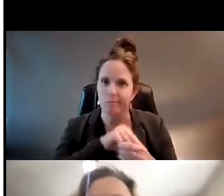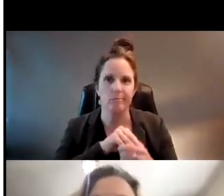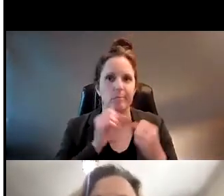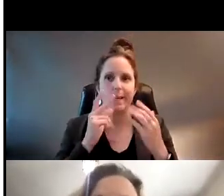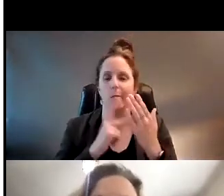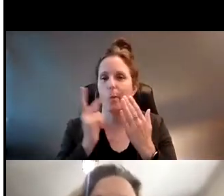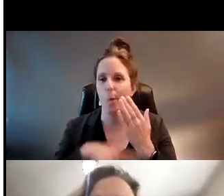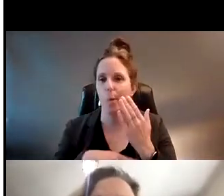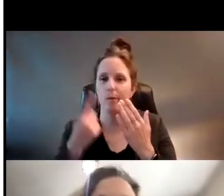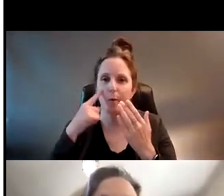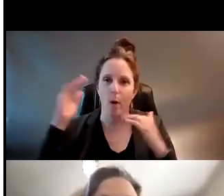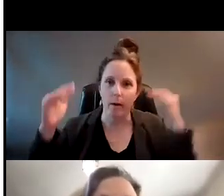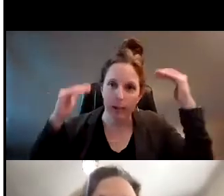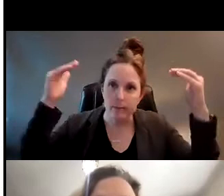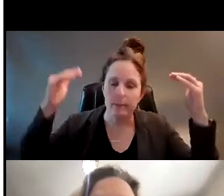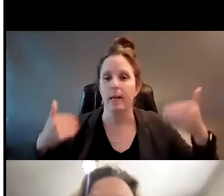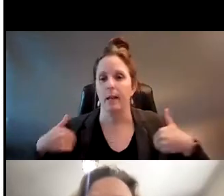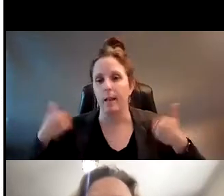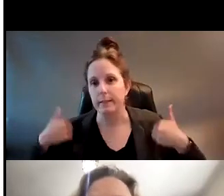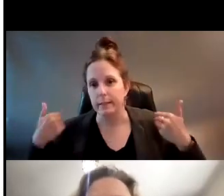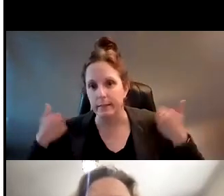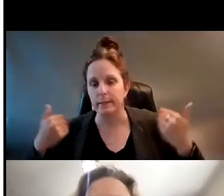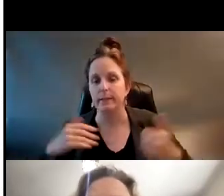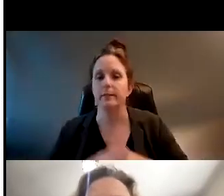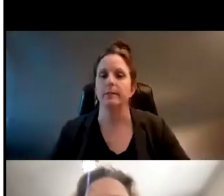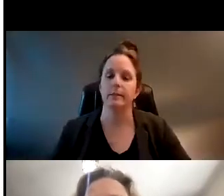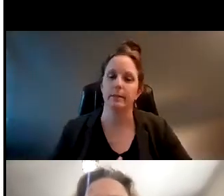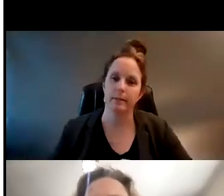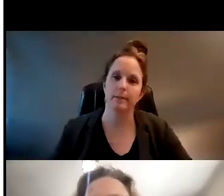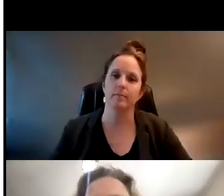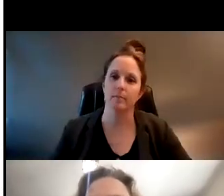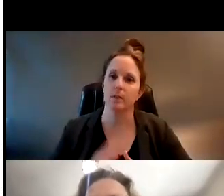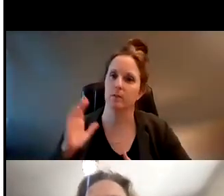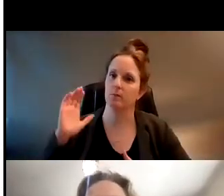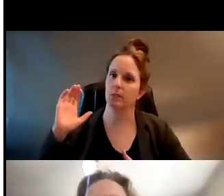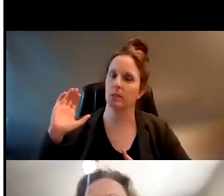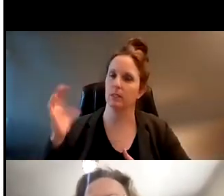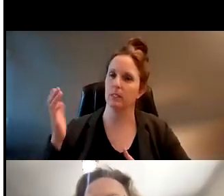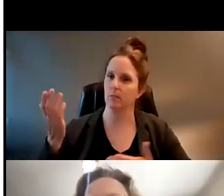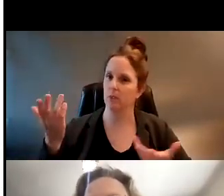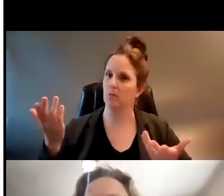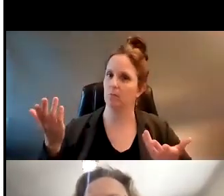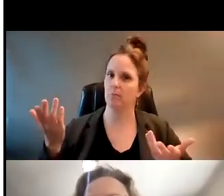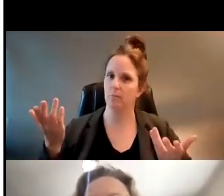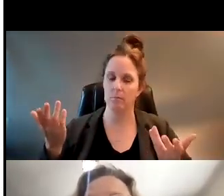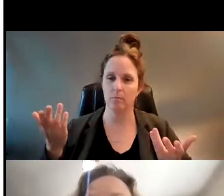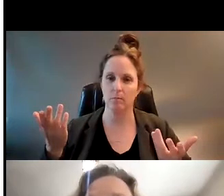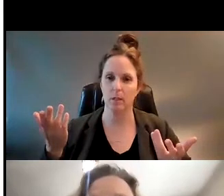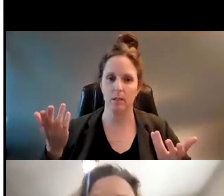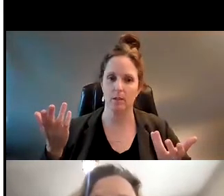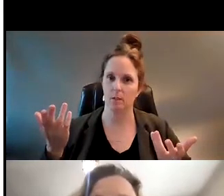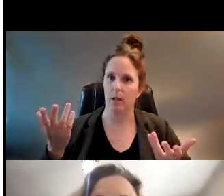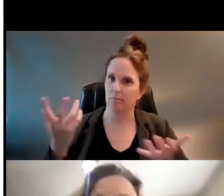adults and adolescents. Um, it seemed like a sort of an obvious